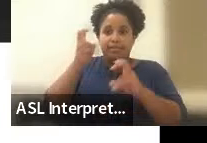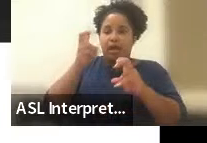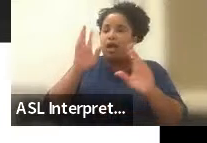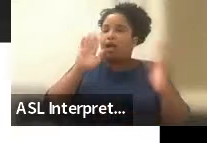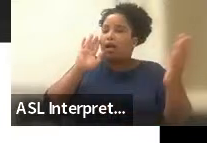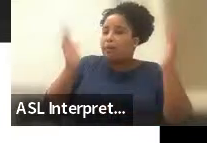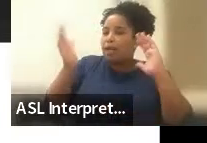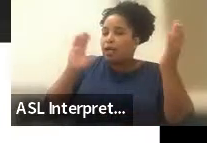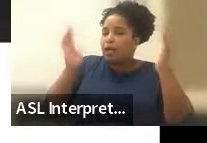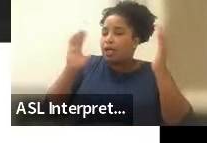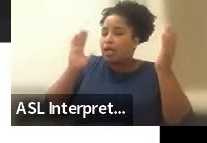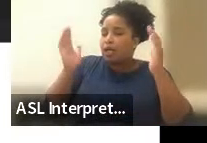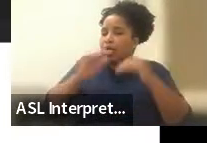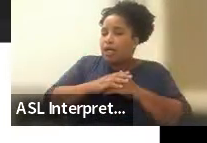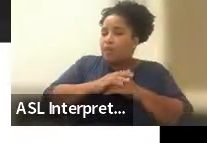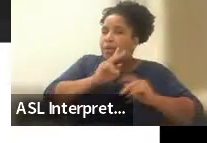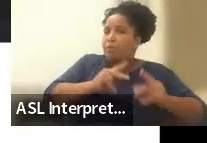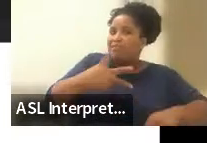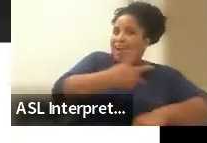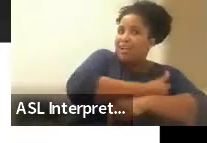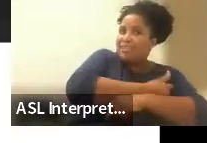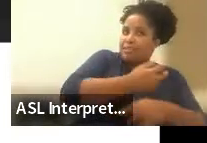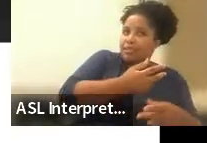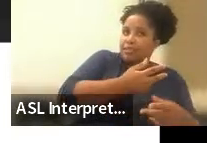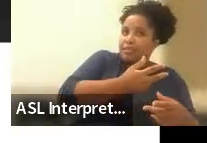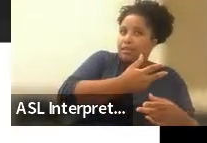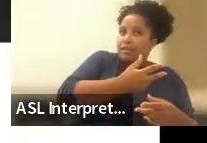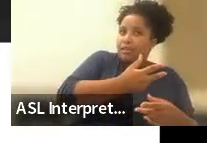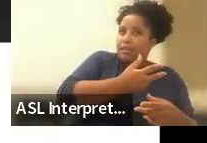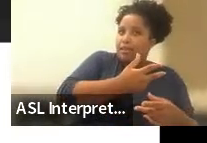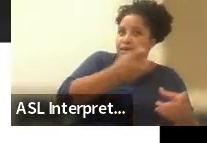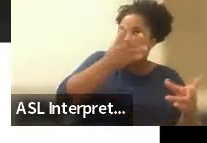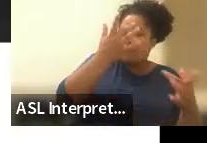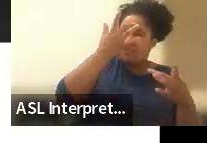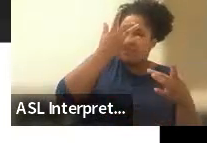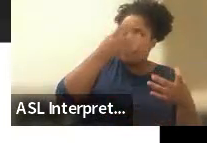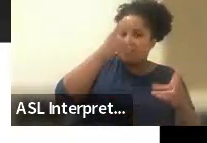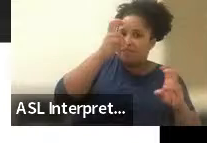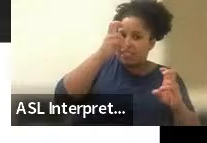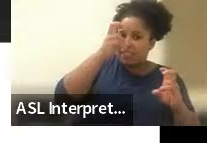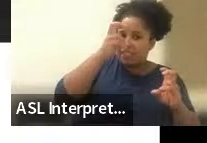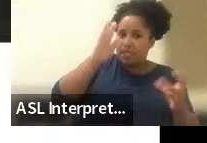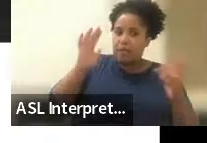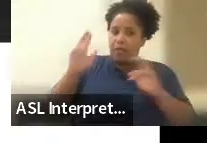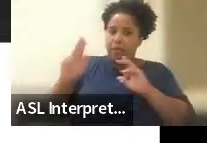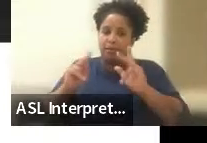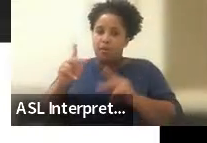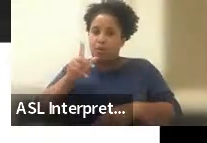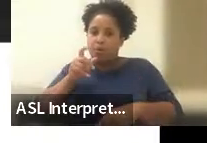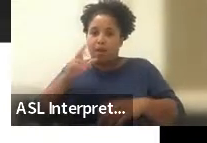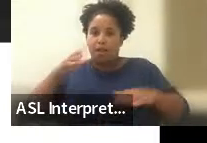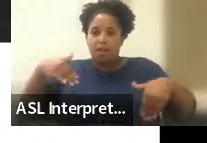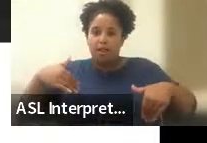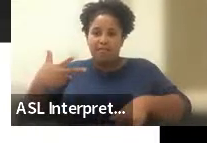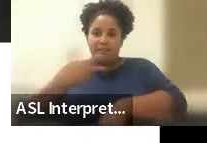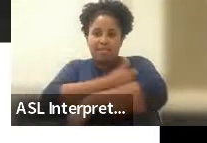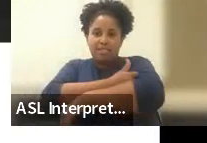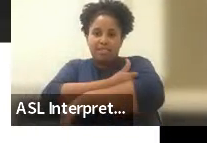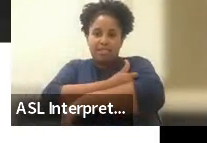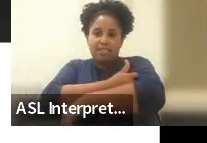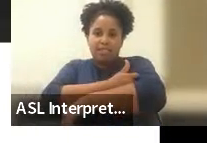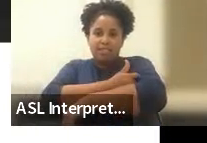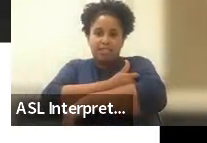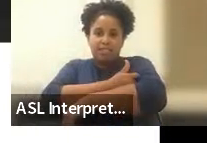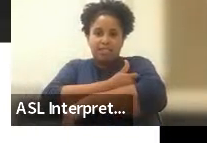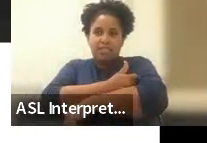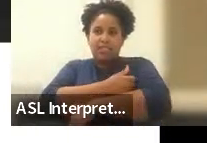ratio of people who are vaccinated who get infected to those who are unvaccinated and get infected is like